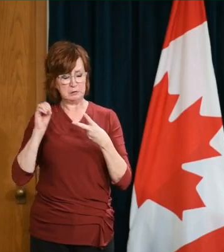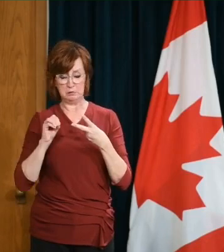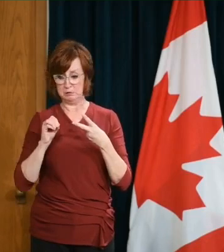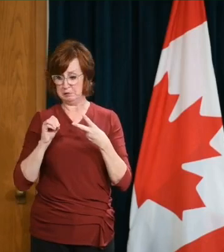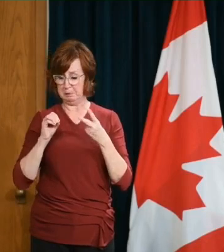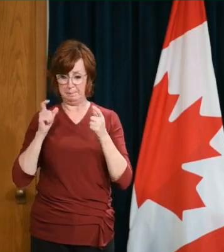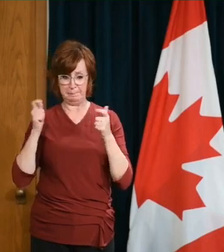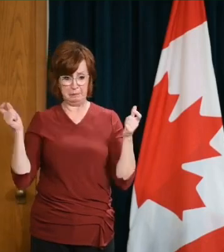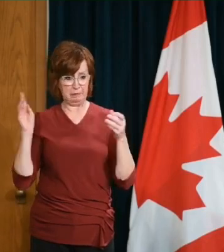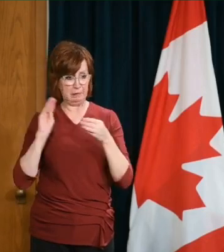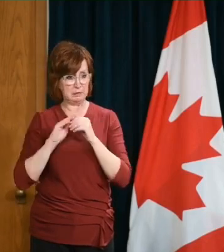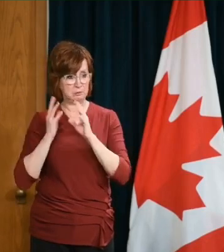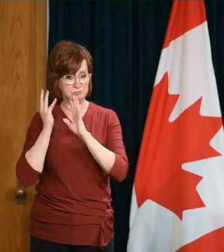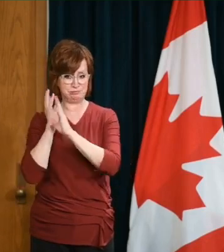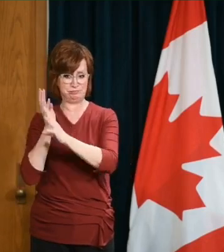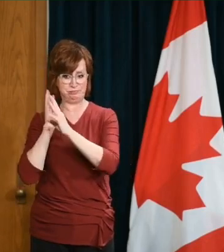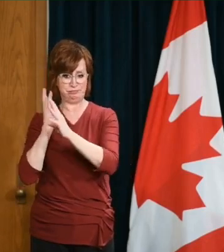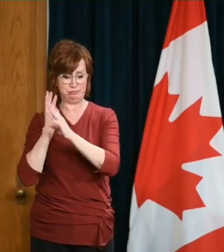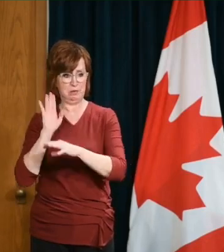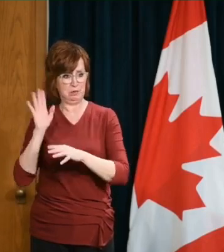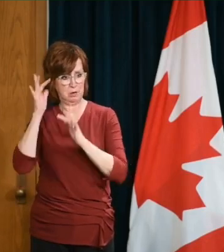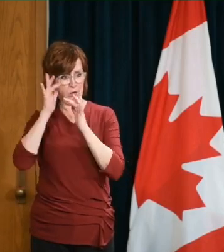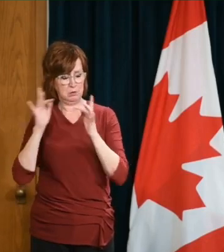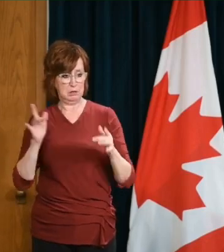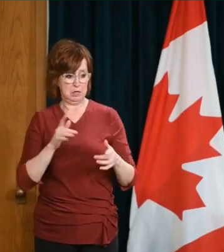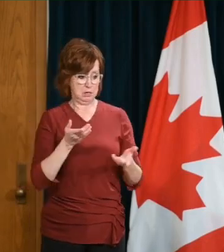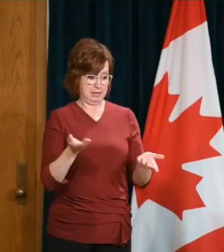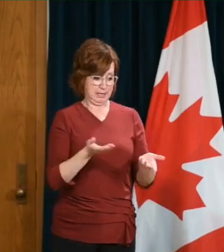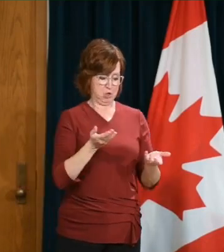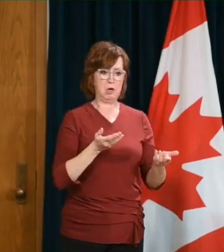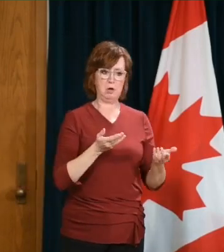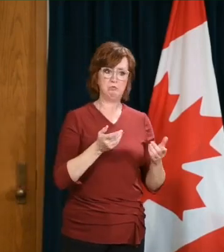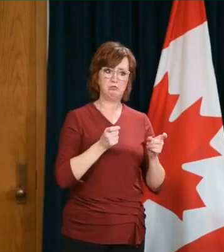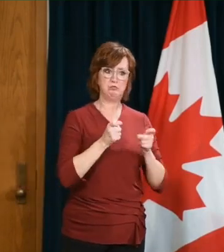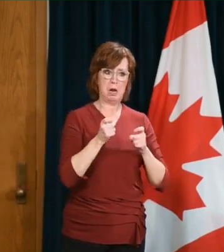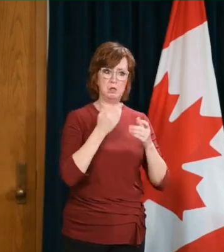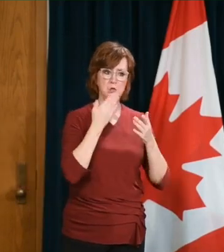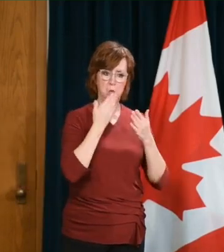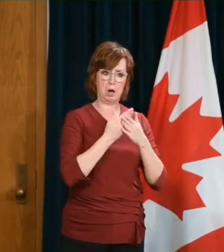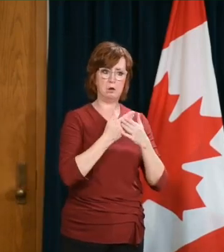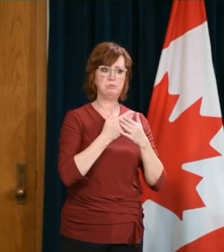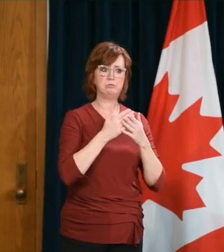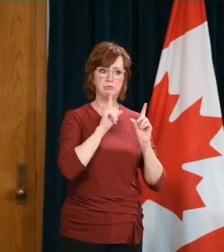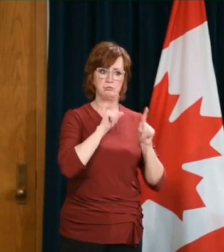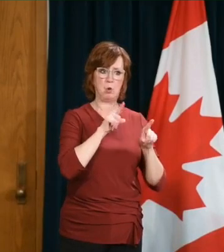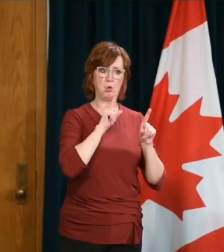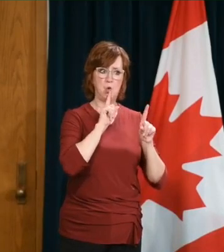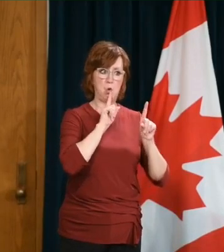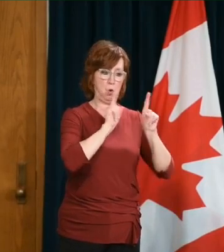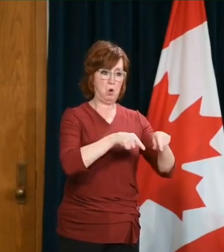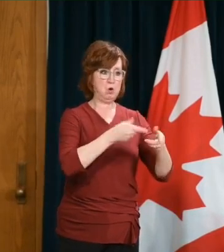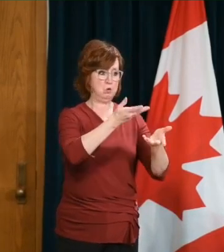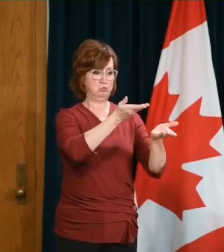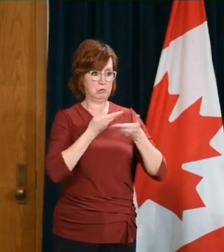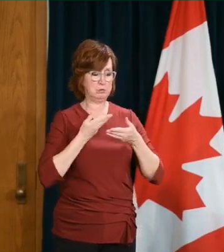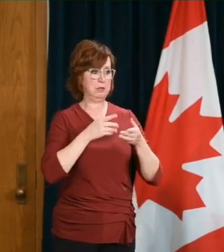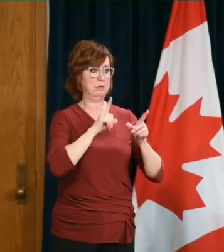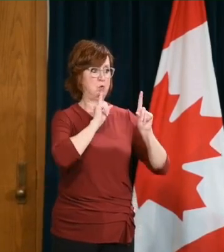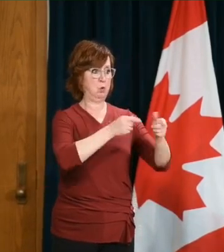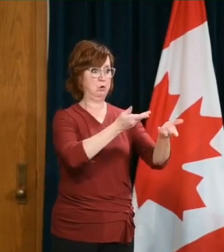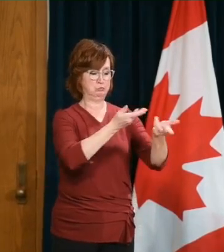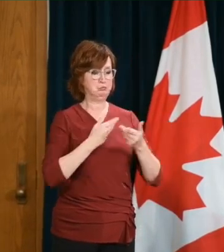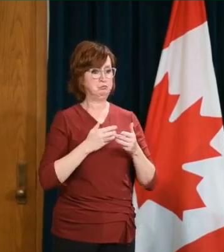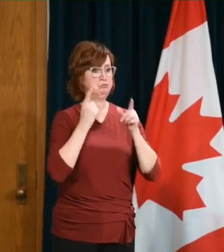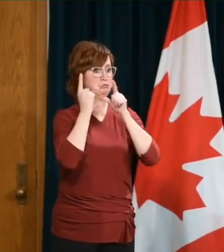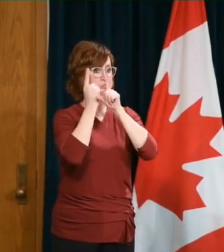are managing those supplies provincially, and we are monitoring our orders as well as our received orders. But it is a concern, but we currently